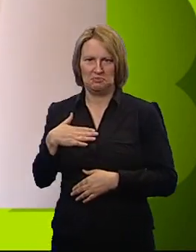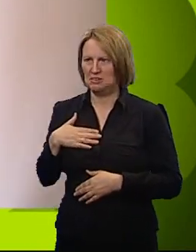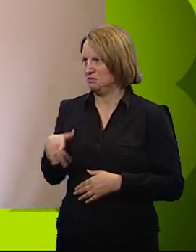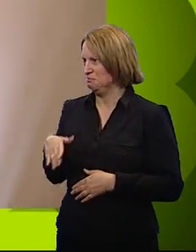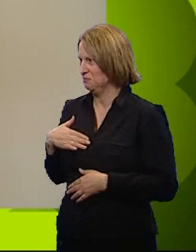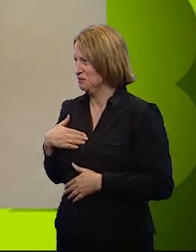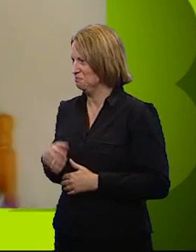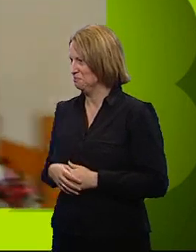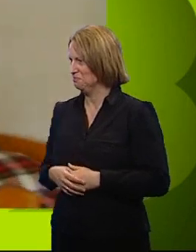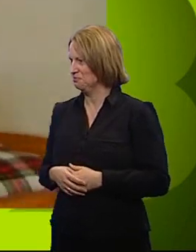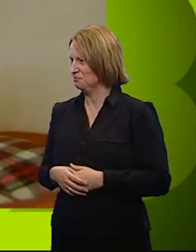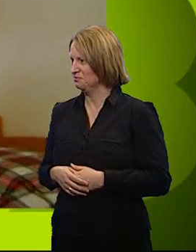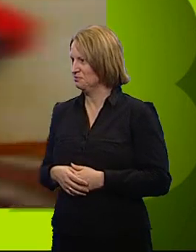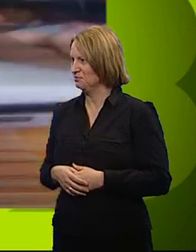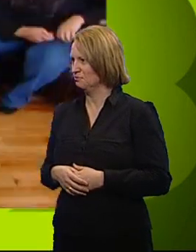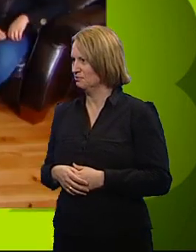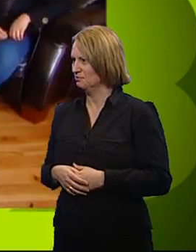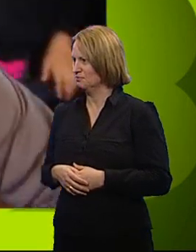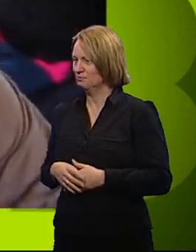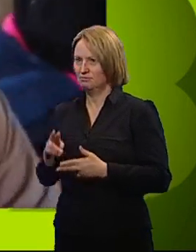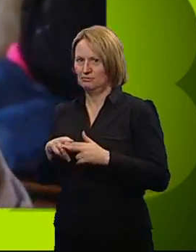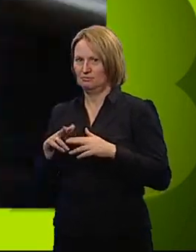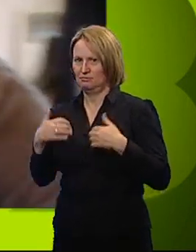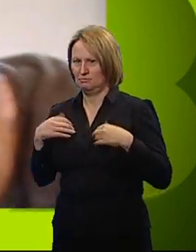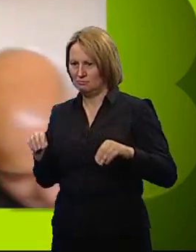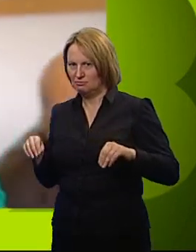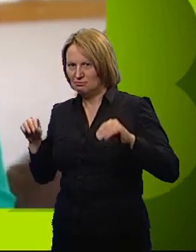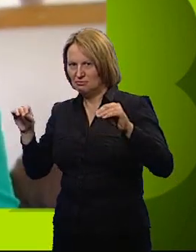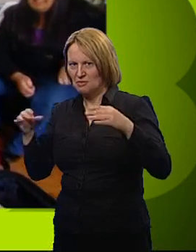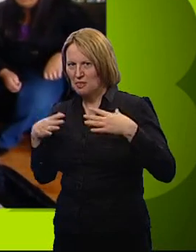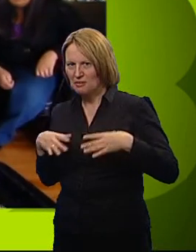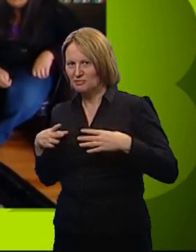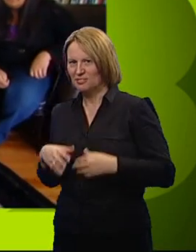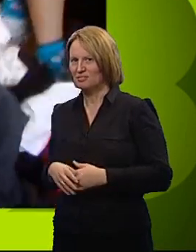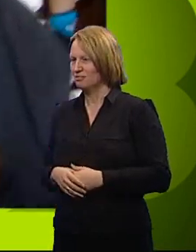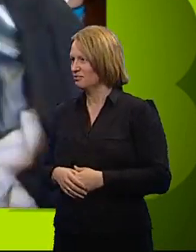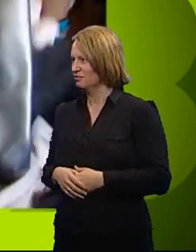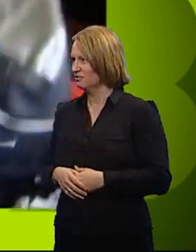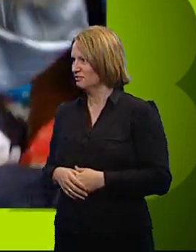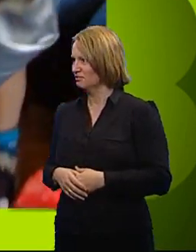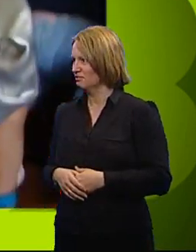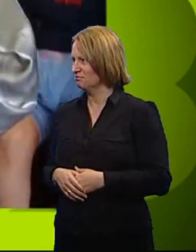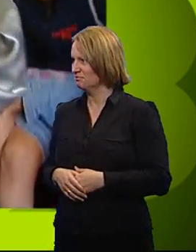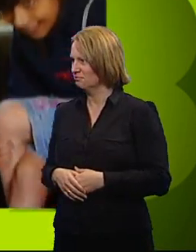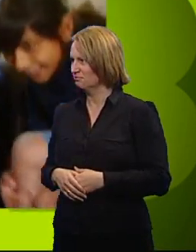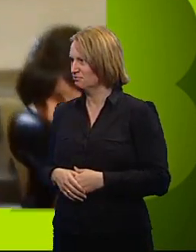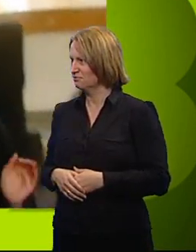mine. However, Mum and Dad are more eager to pick through the contents of the suitcases.